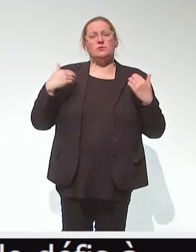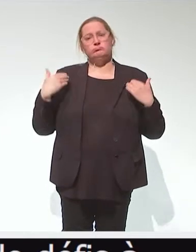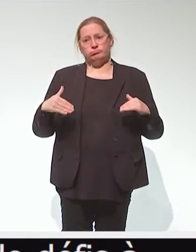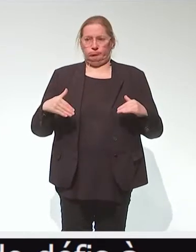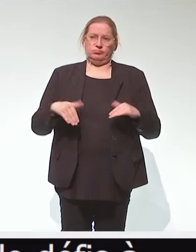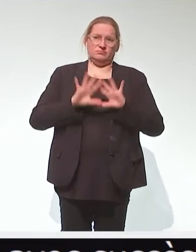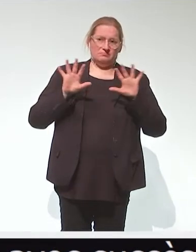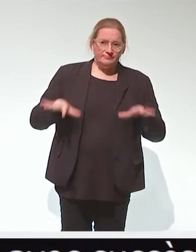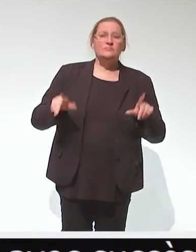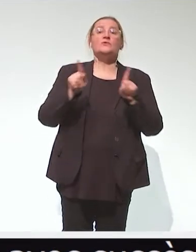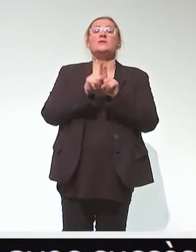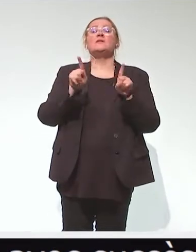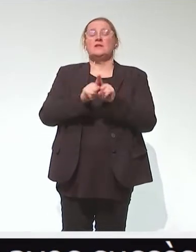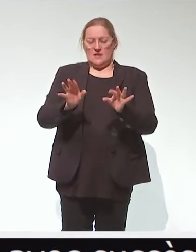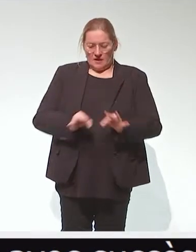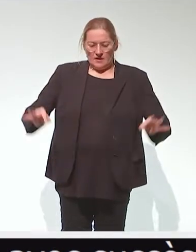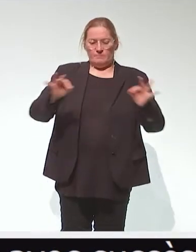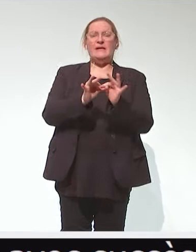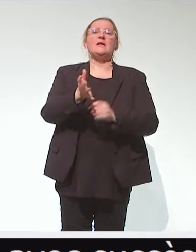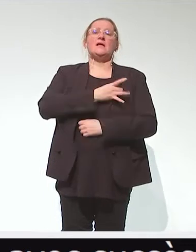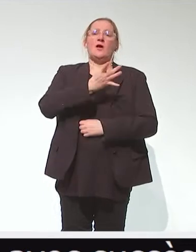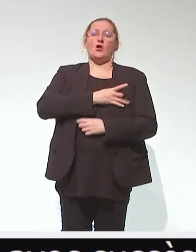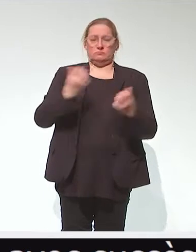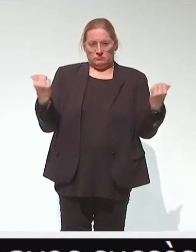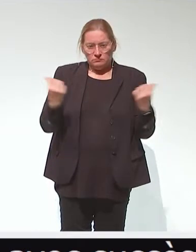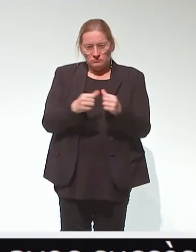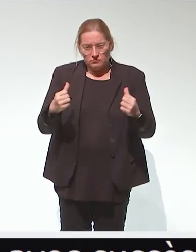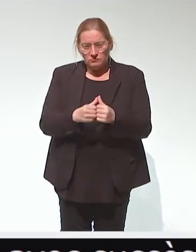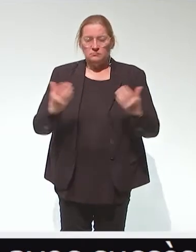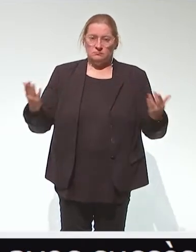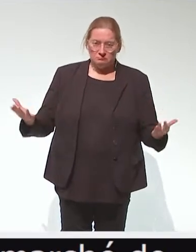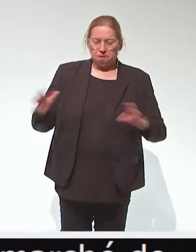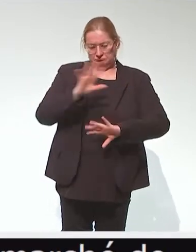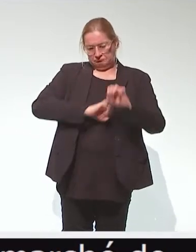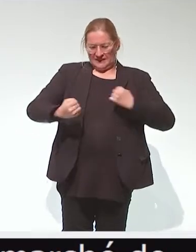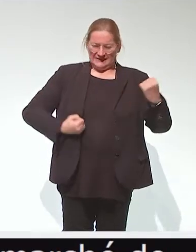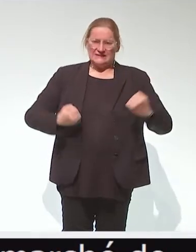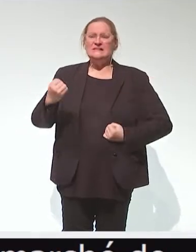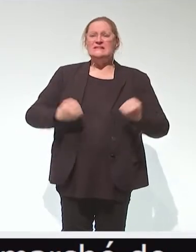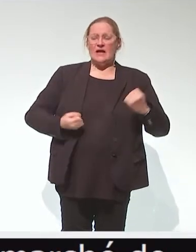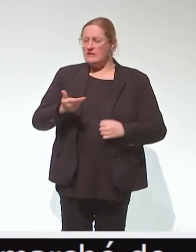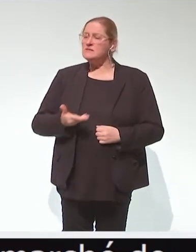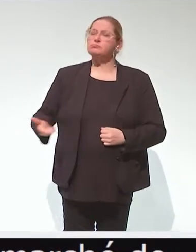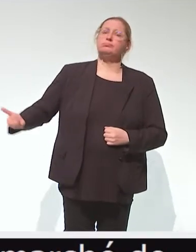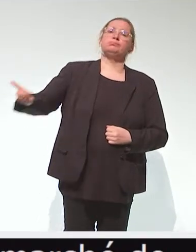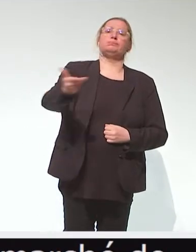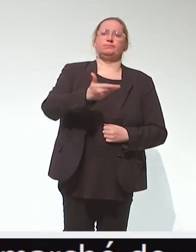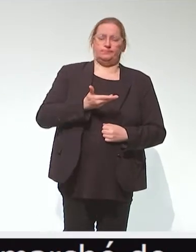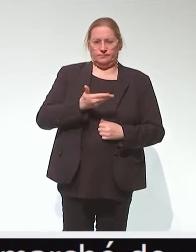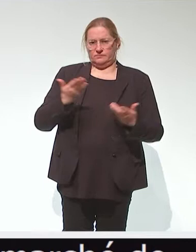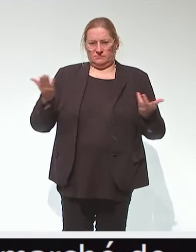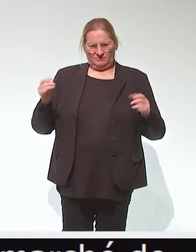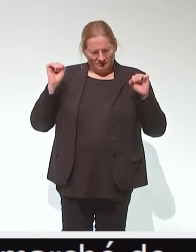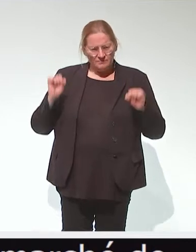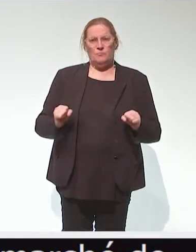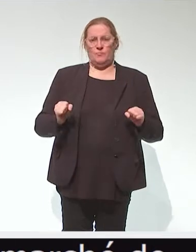are joined so there's no wrong door for people with disabilities to enter when they need support. We